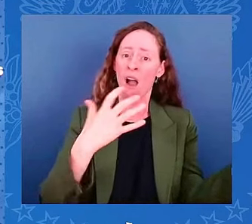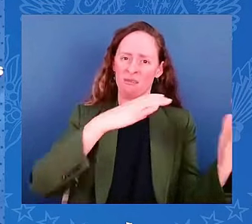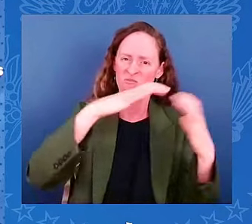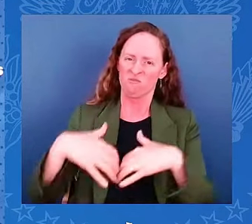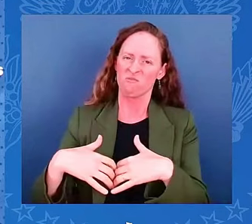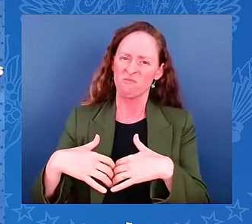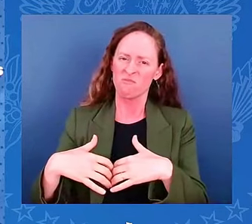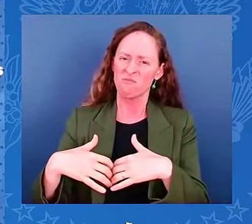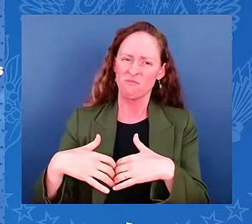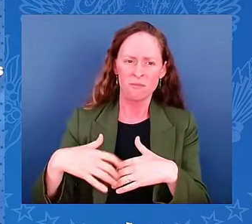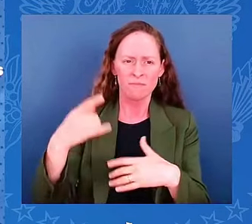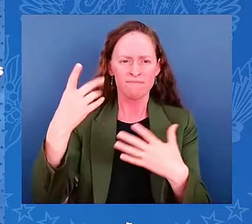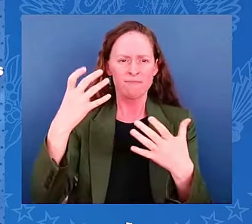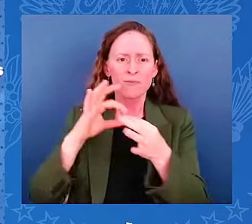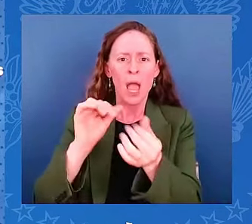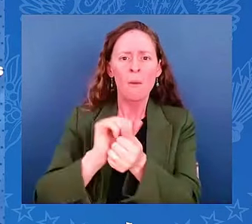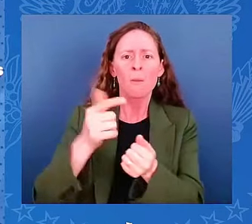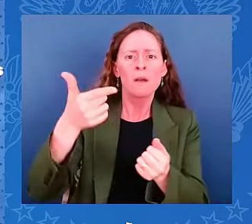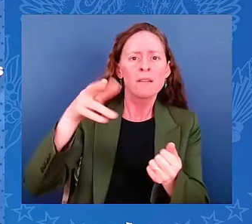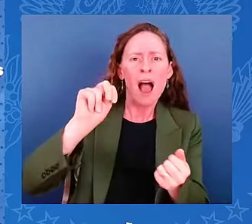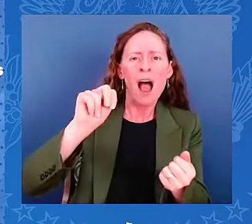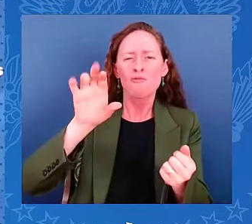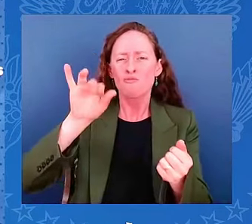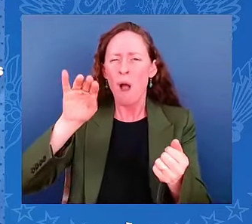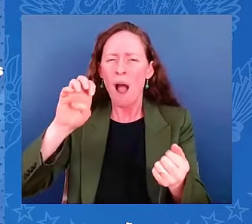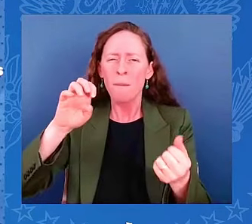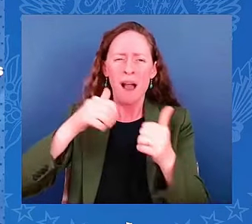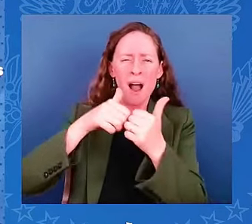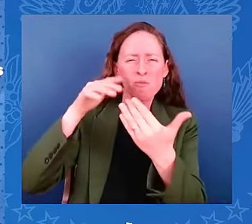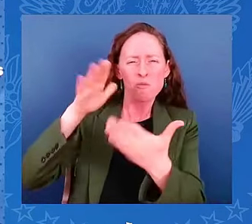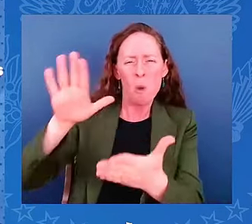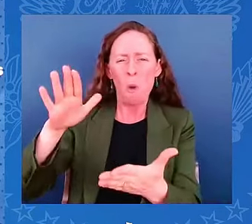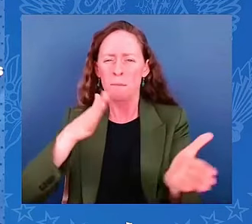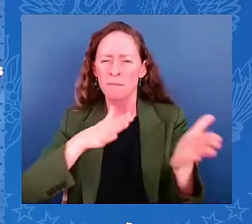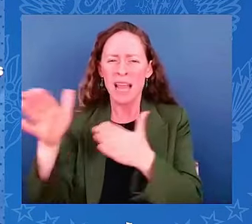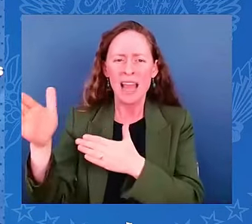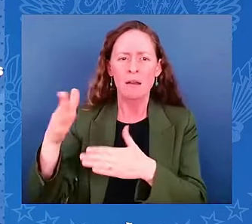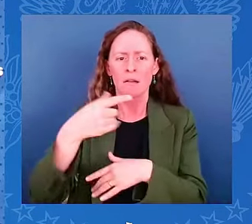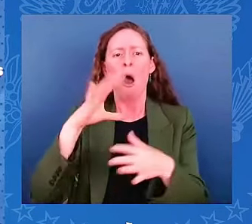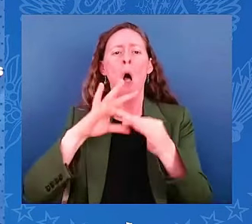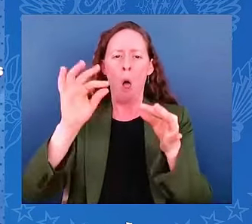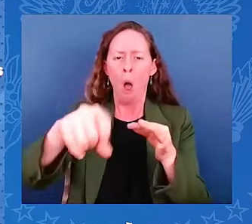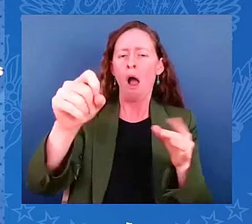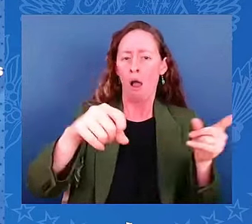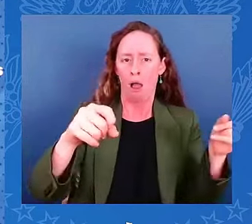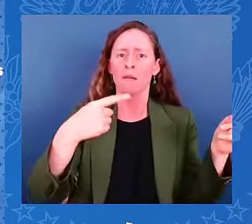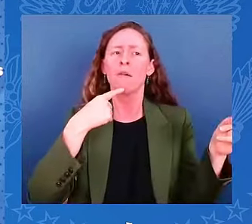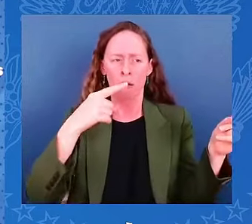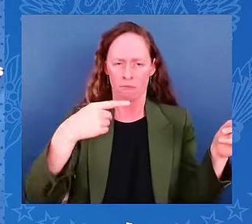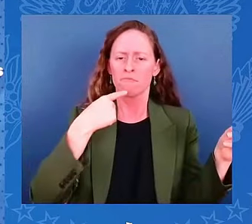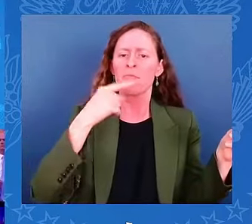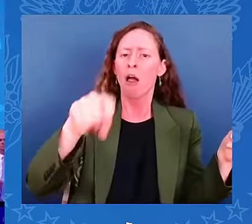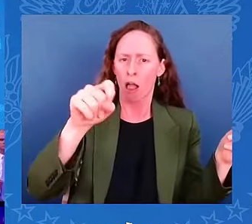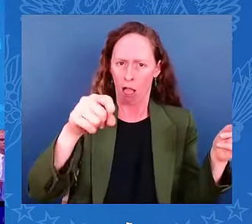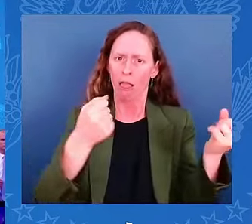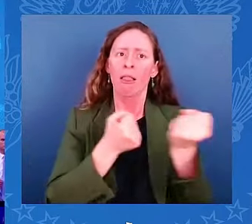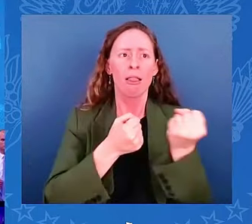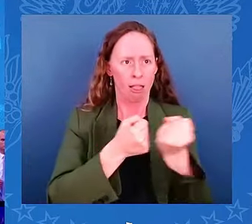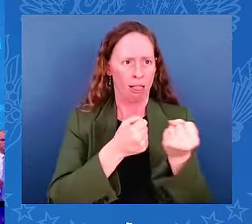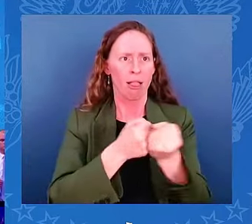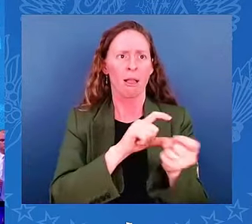and say you are pro-law enforcement and be pro-abolishing the AFT. You can't do it. It's